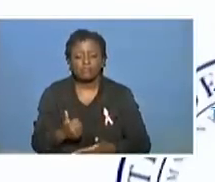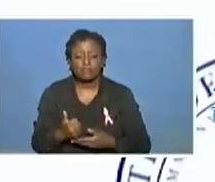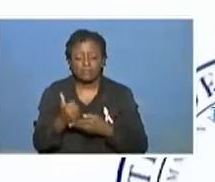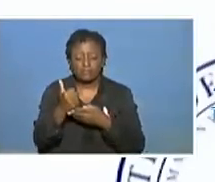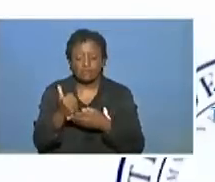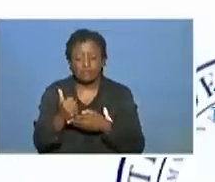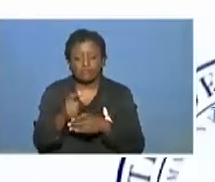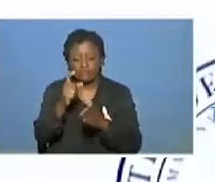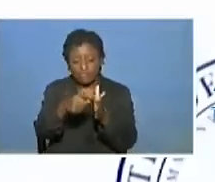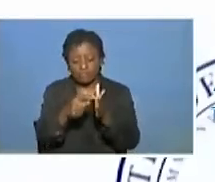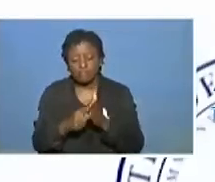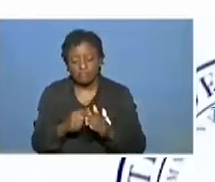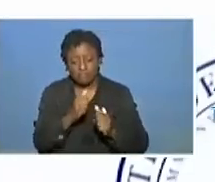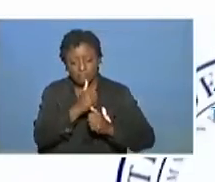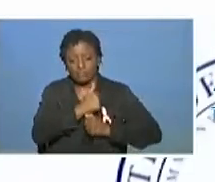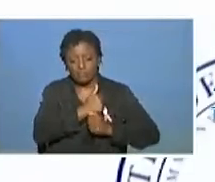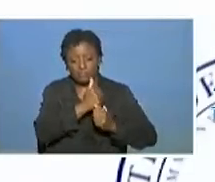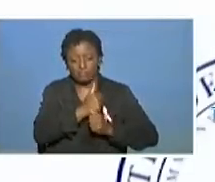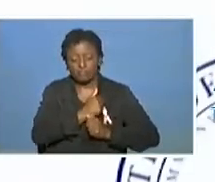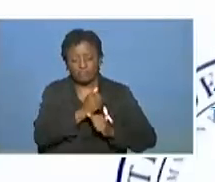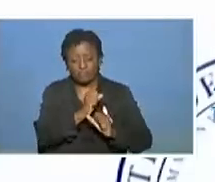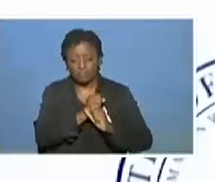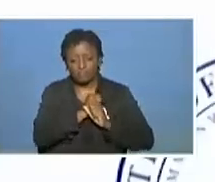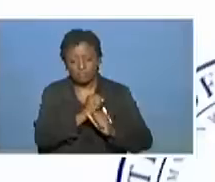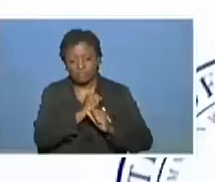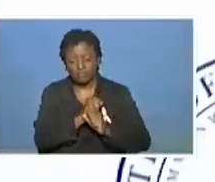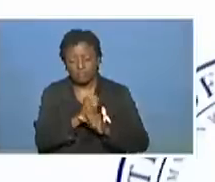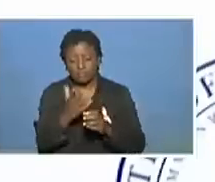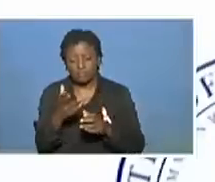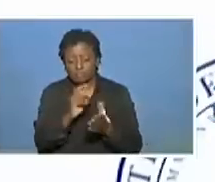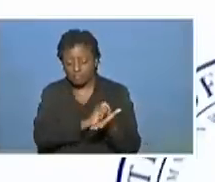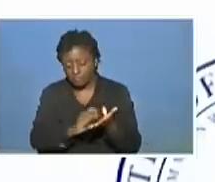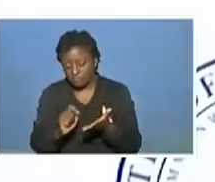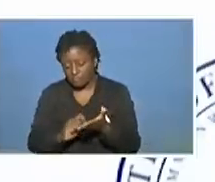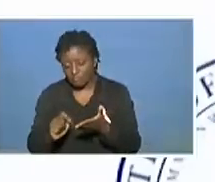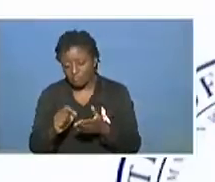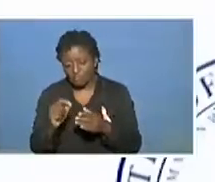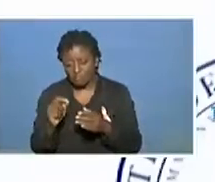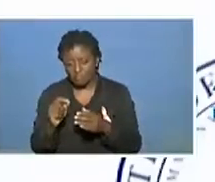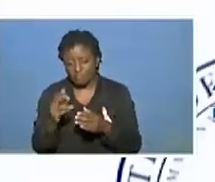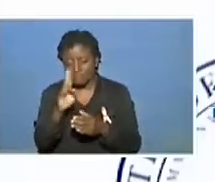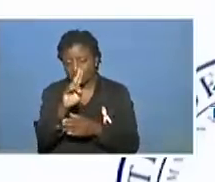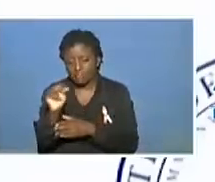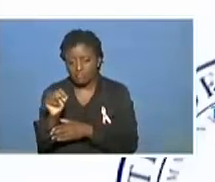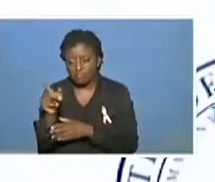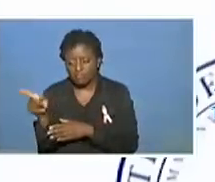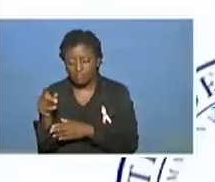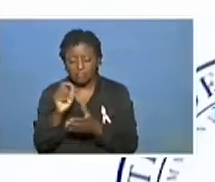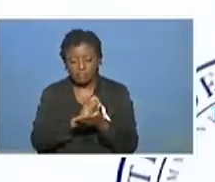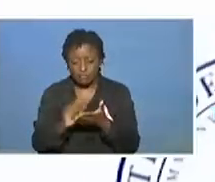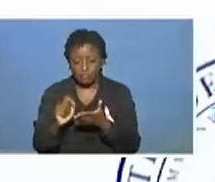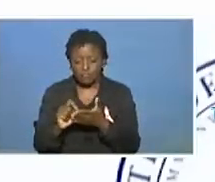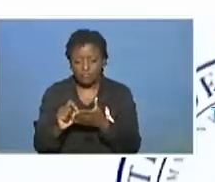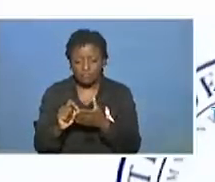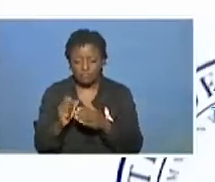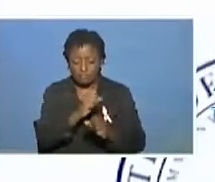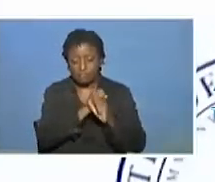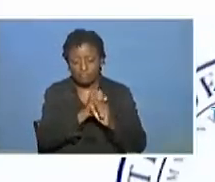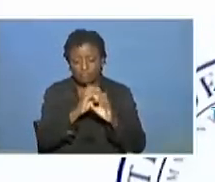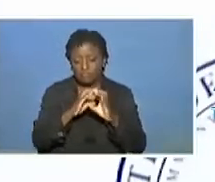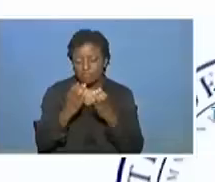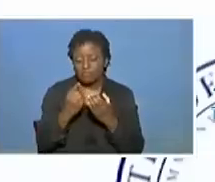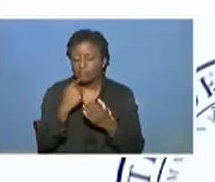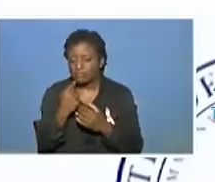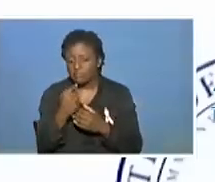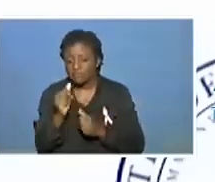ground. They wrote the Secretary General of the United Nations, and he wrote the Security Council saying that some sort